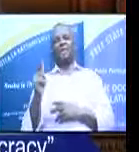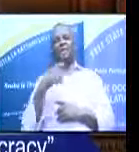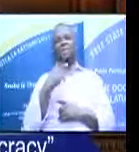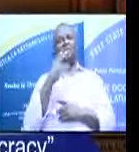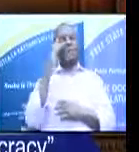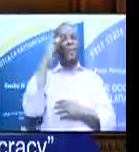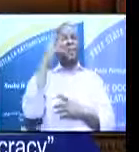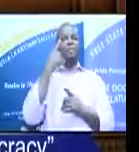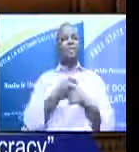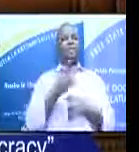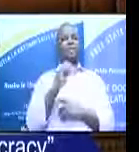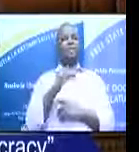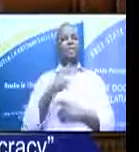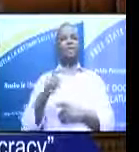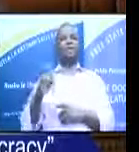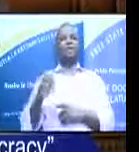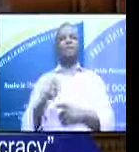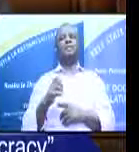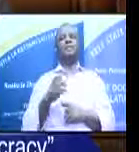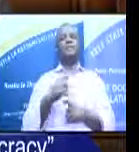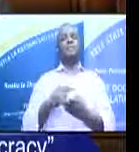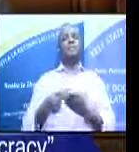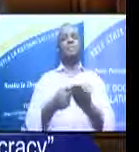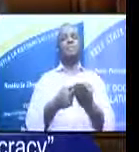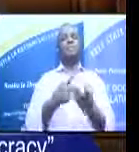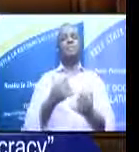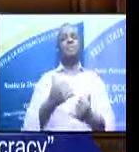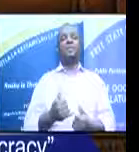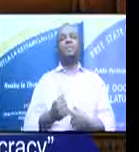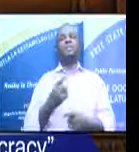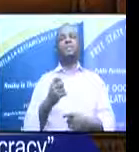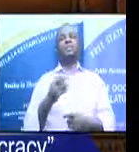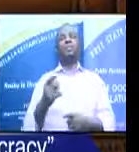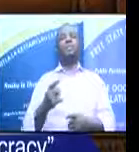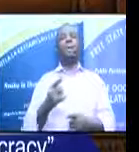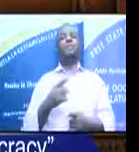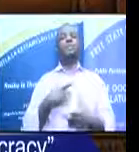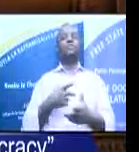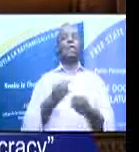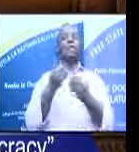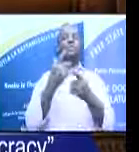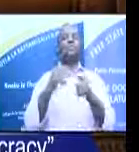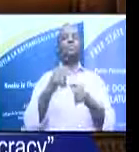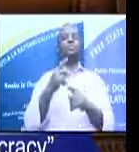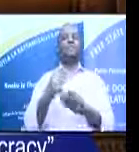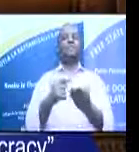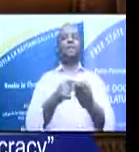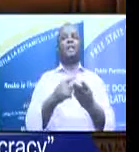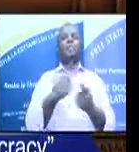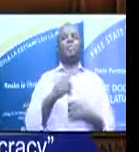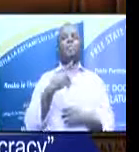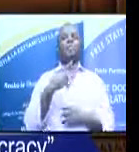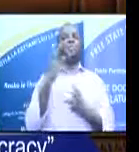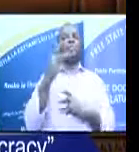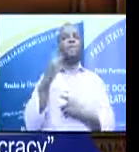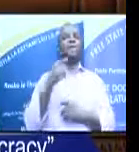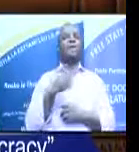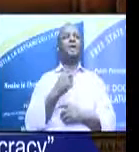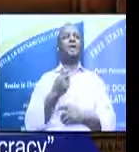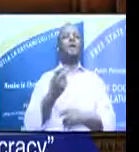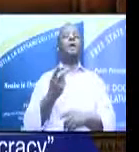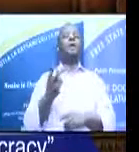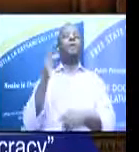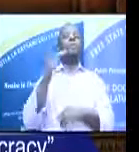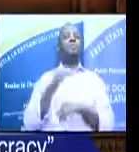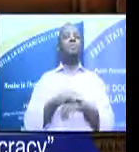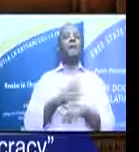look, debates must be about content and where you can pitch high intellectualism in the interest of the people, to say over and above